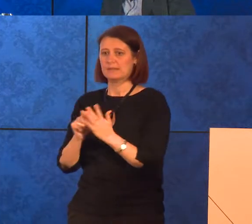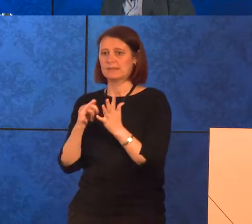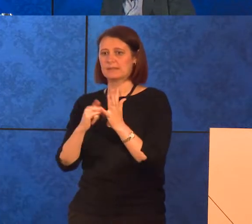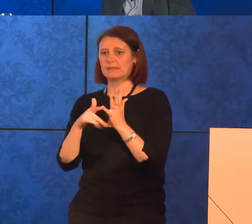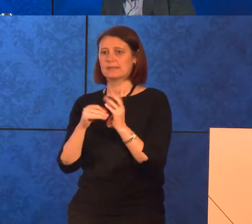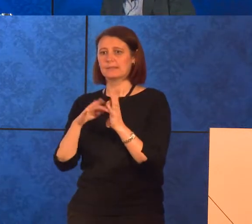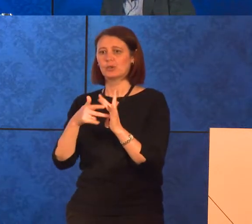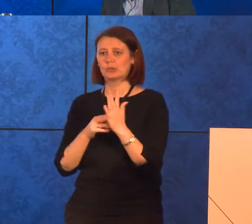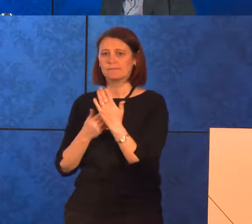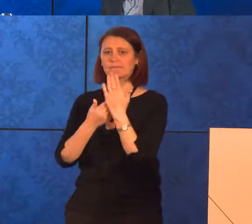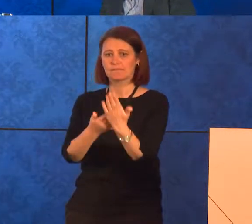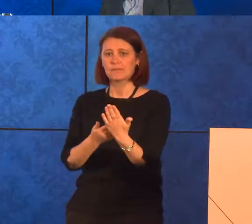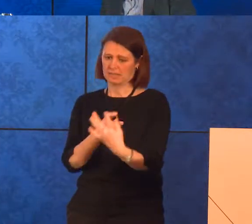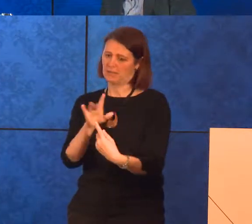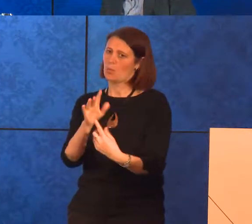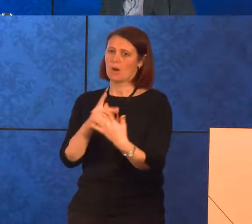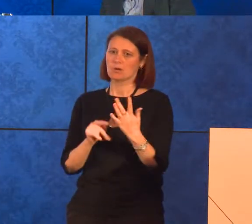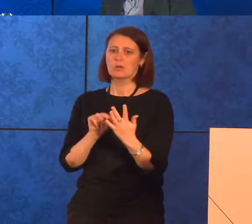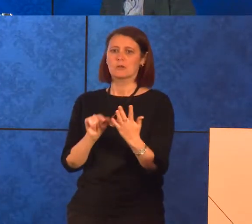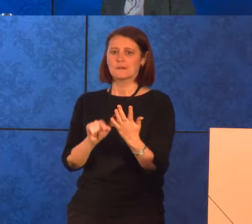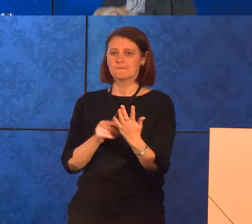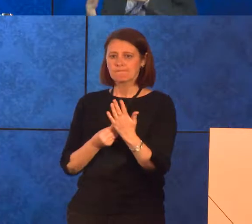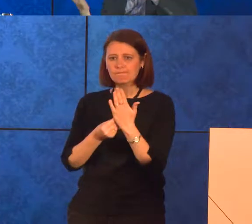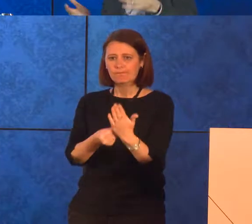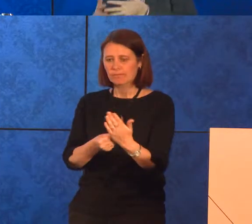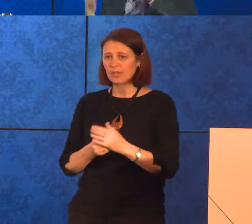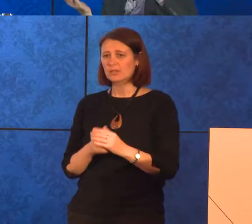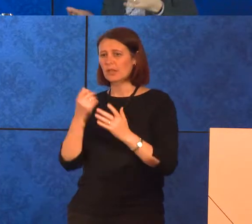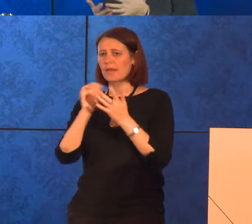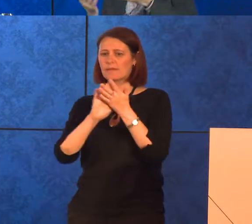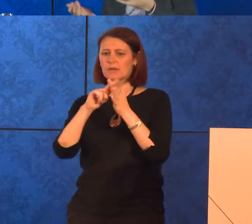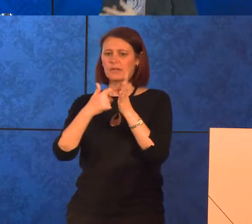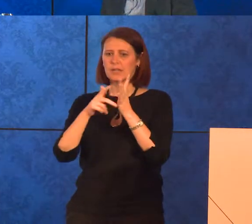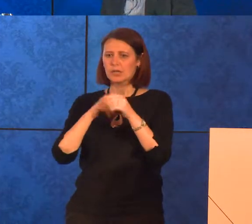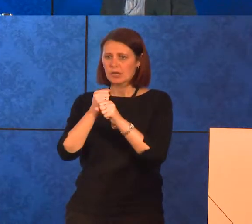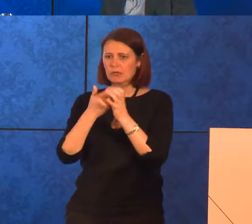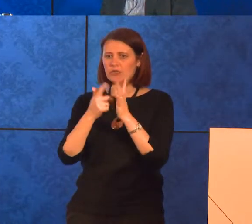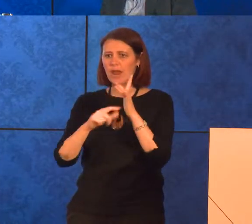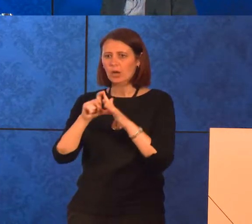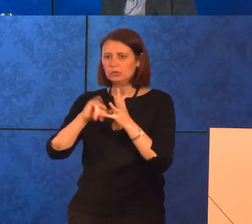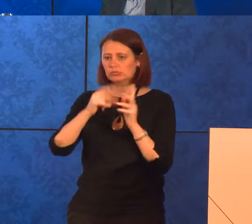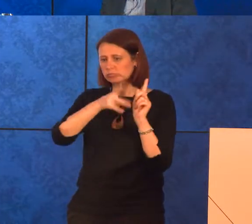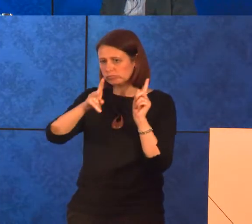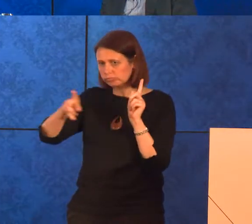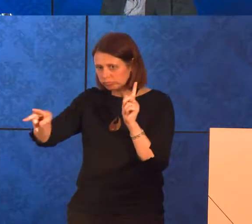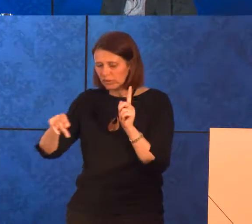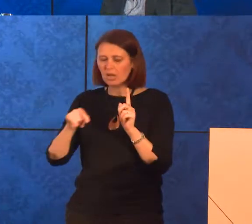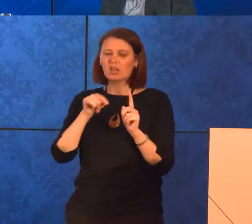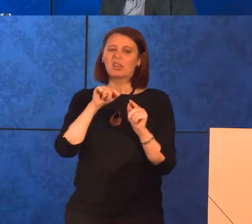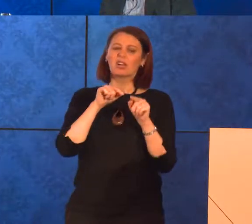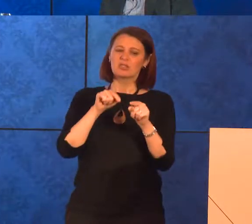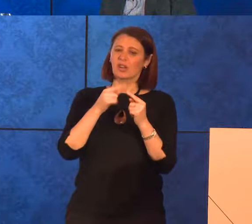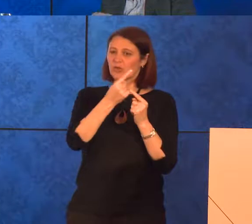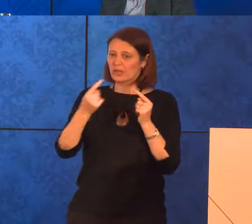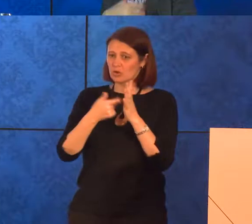important part of the process. So there was various hearing rounds, and at the end of each round,